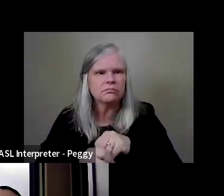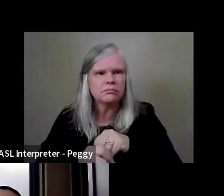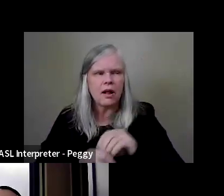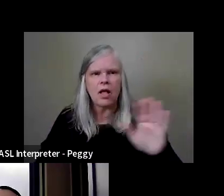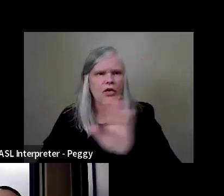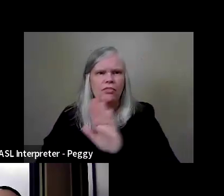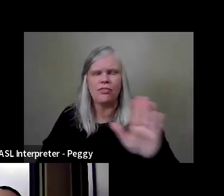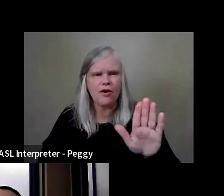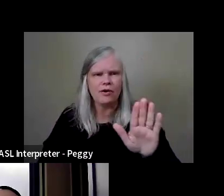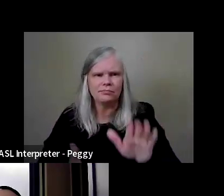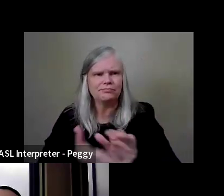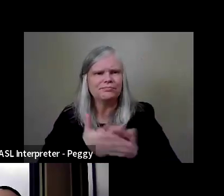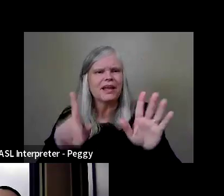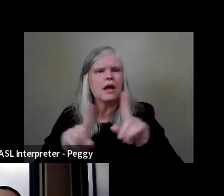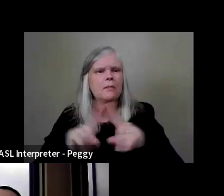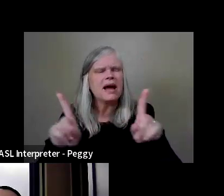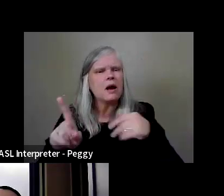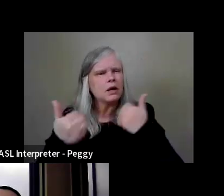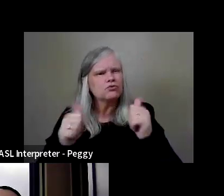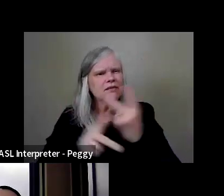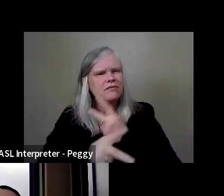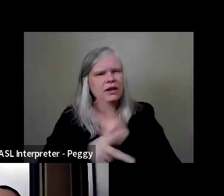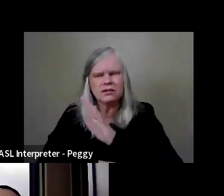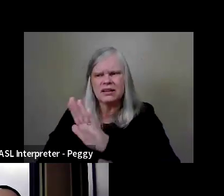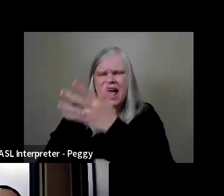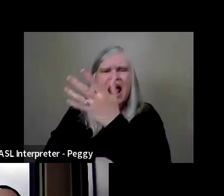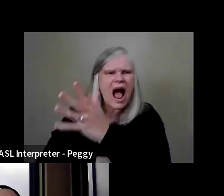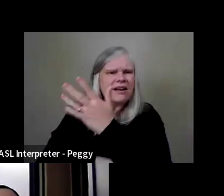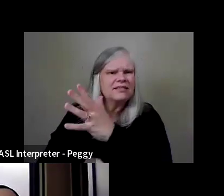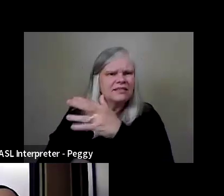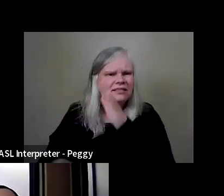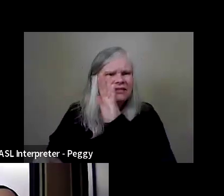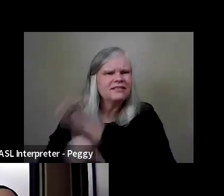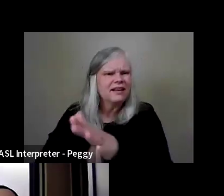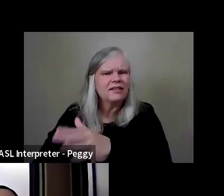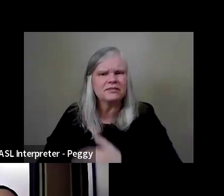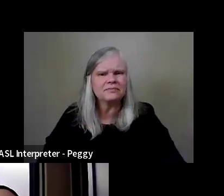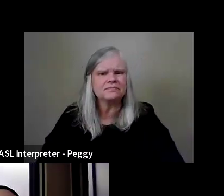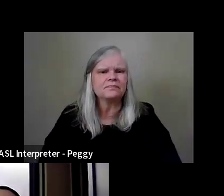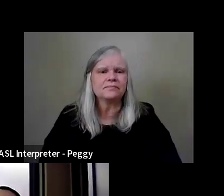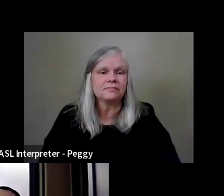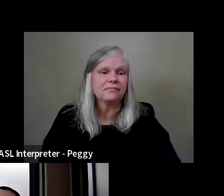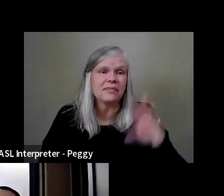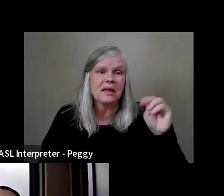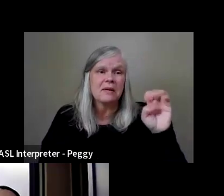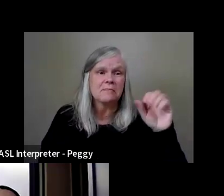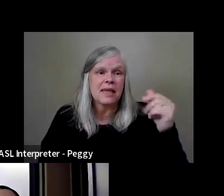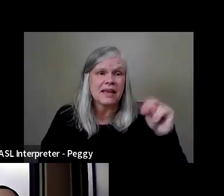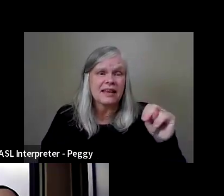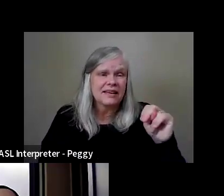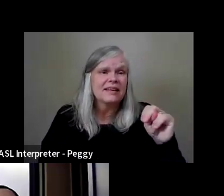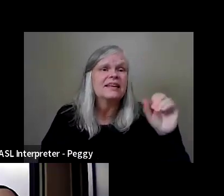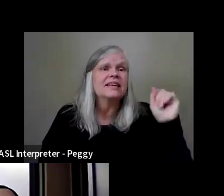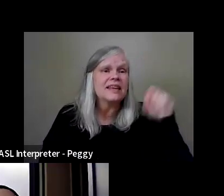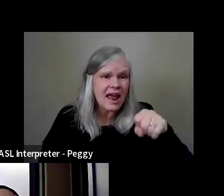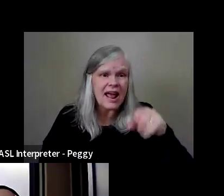their family dynamics, but I just want to figure out a way to tell them to knock it off. Mhm. Yeah, that is